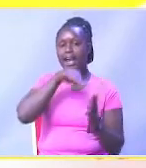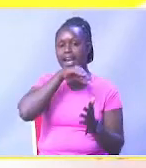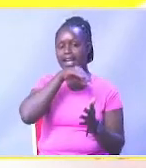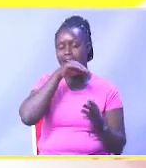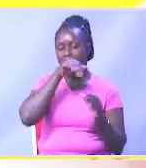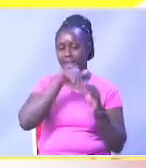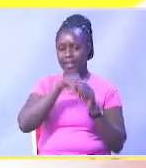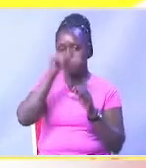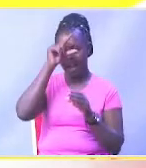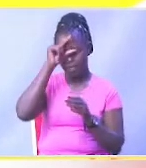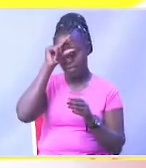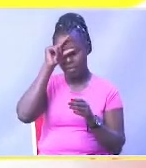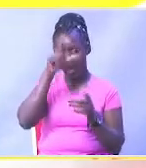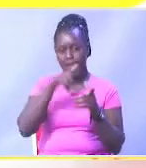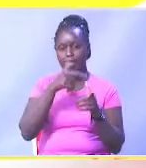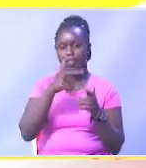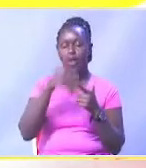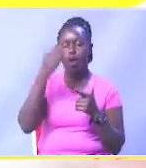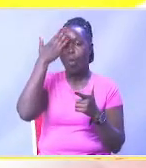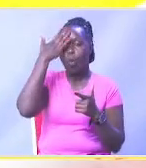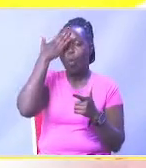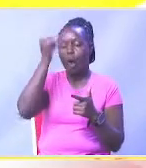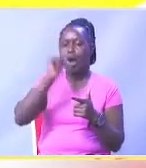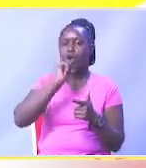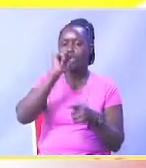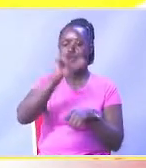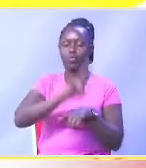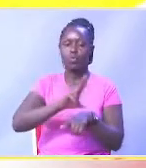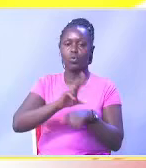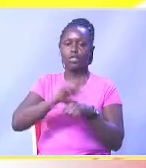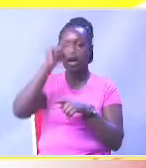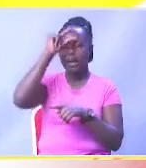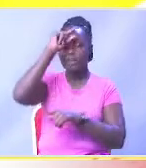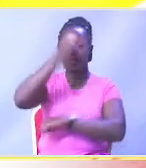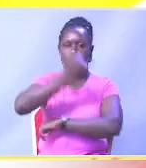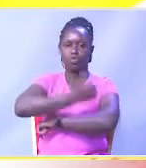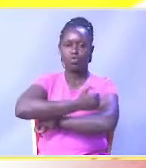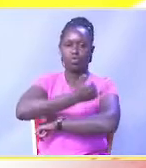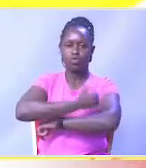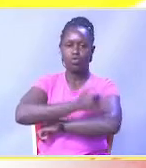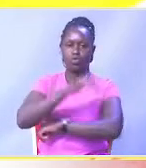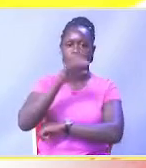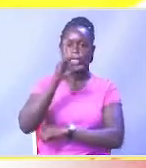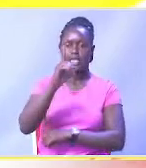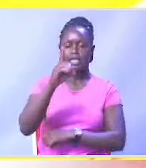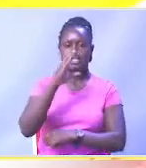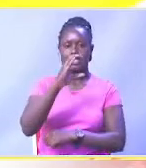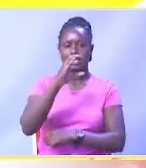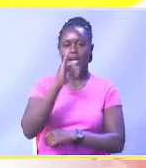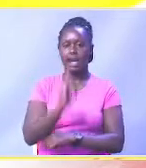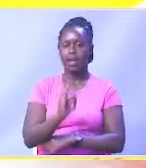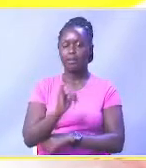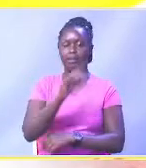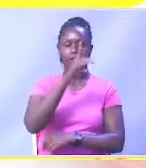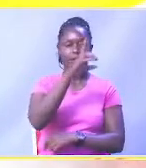serikali, mbona hawajatumia institutions za government, DCI,